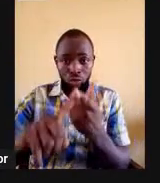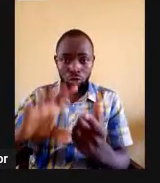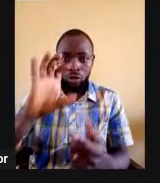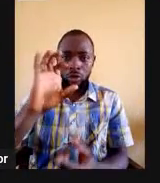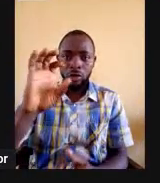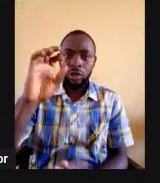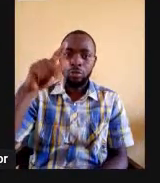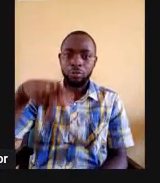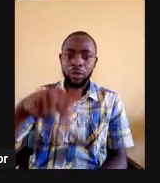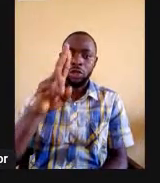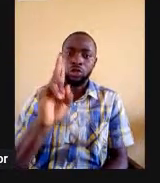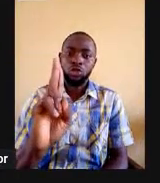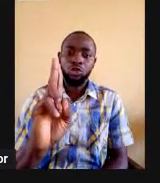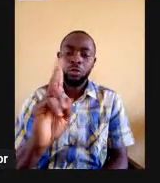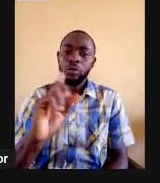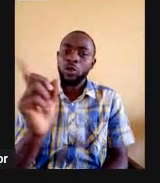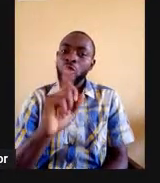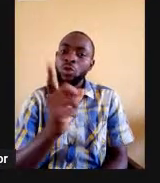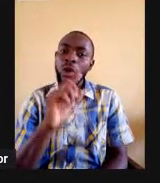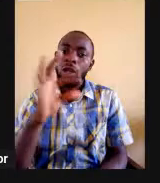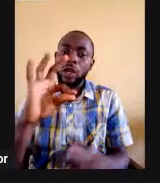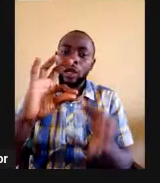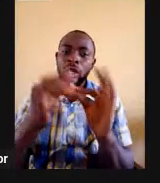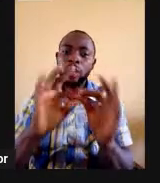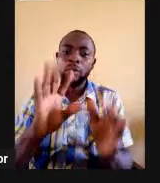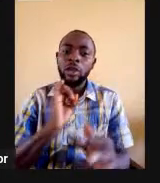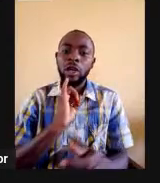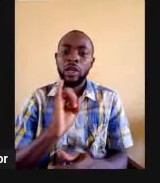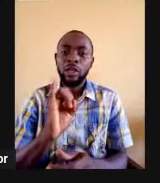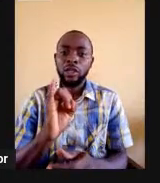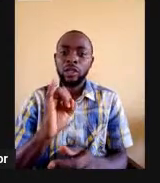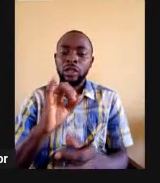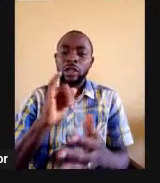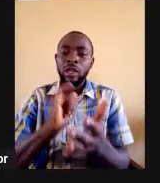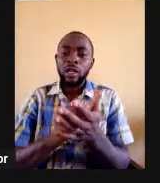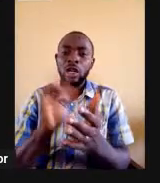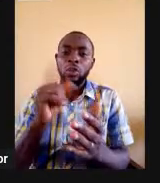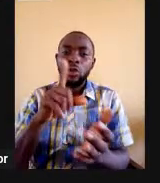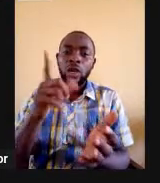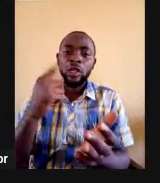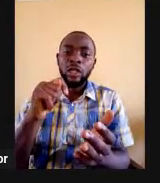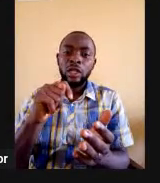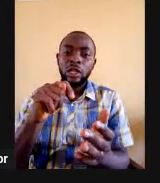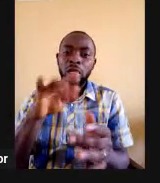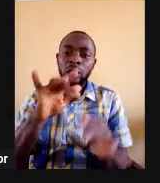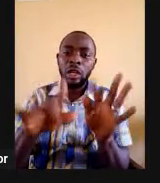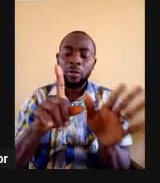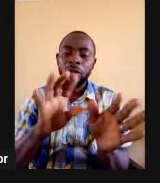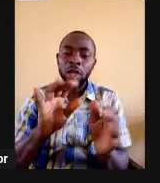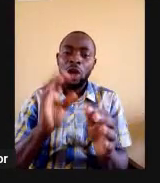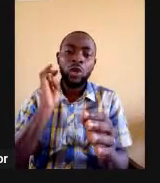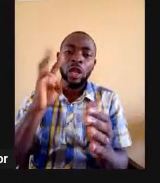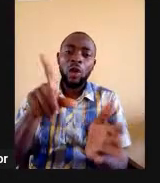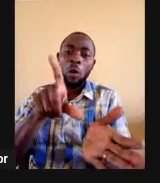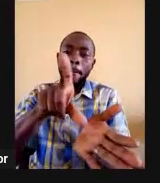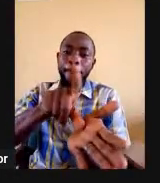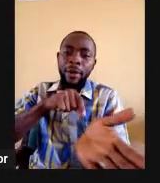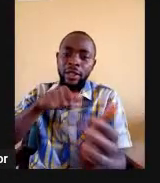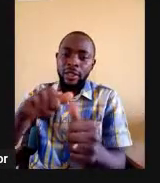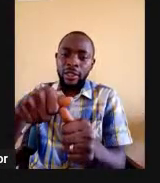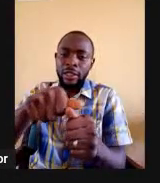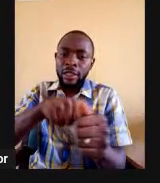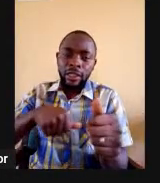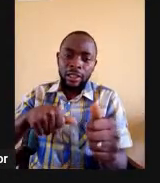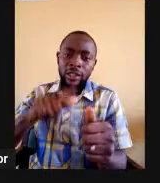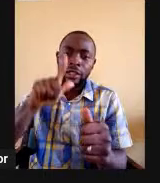the interpreter is. That's where the interpreter will now break down each letter into the